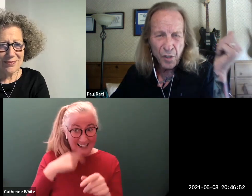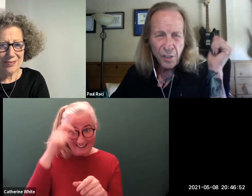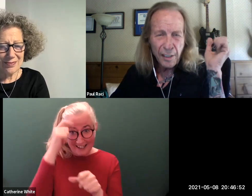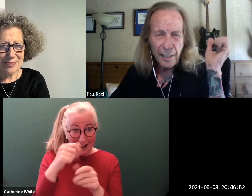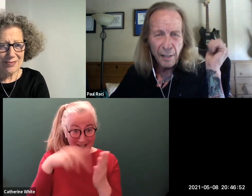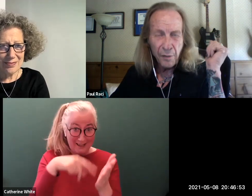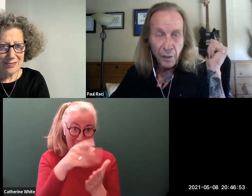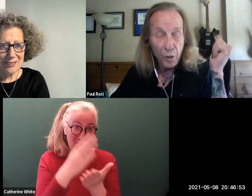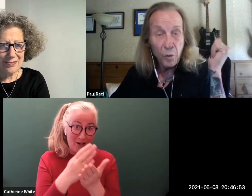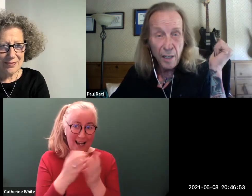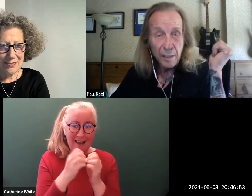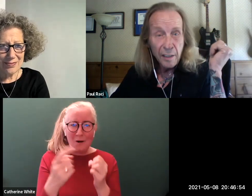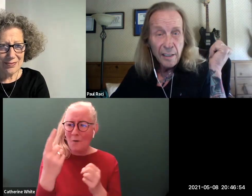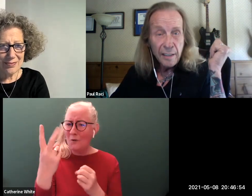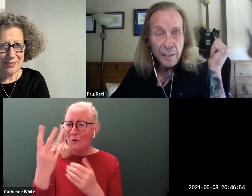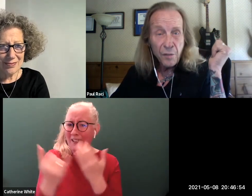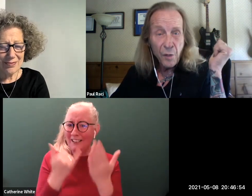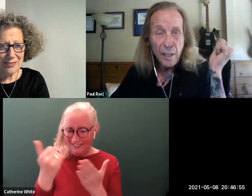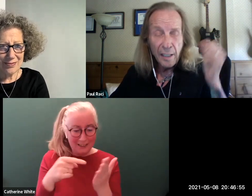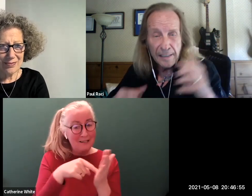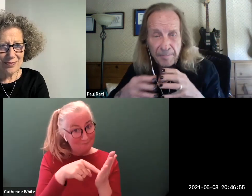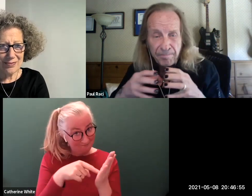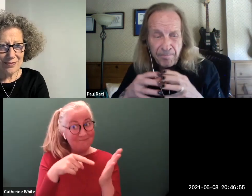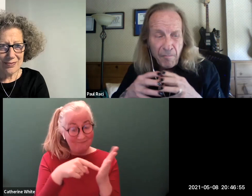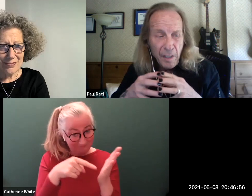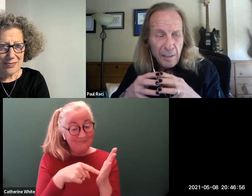2 years just to get that feeling. And you're right, it is a very